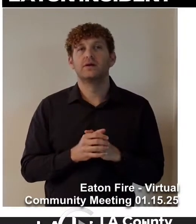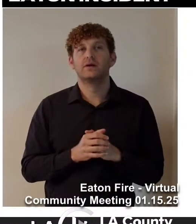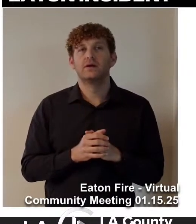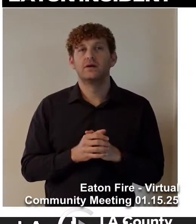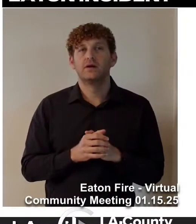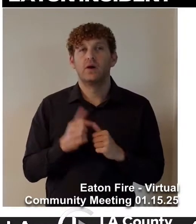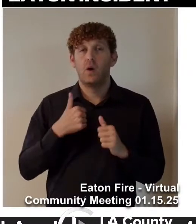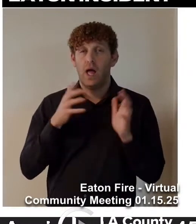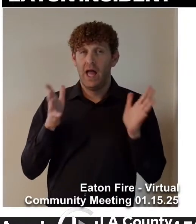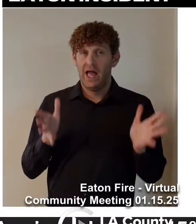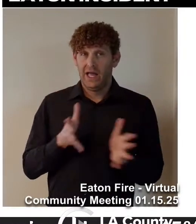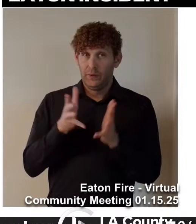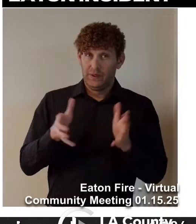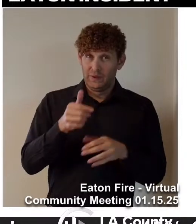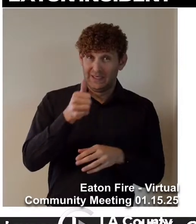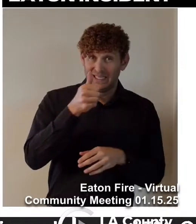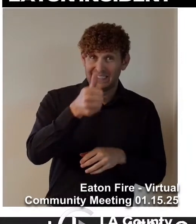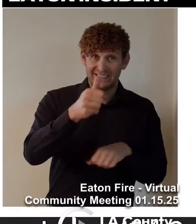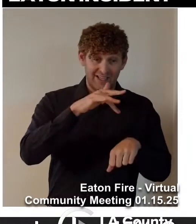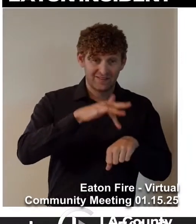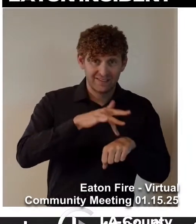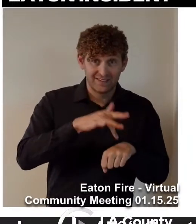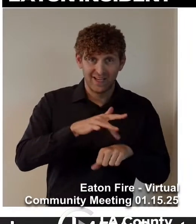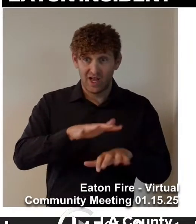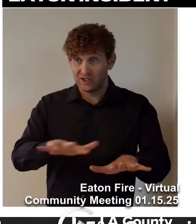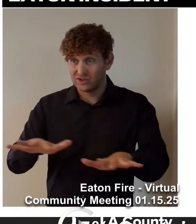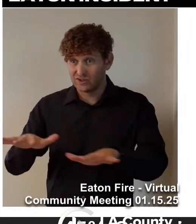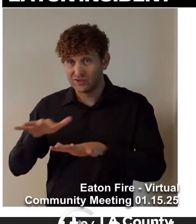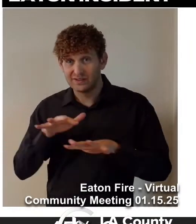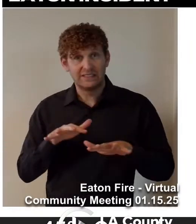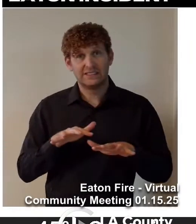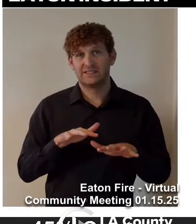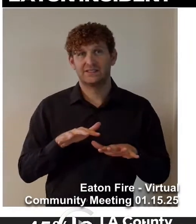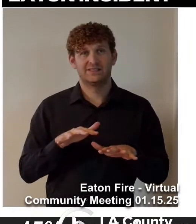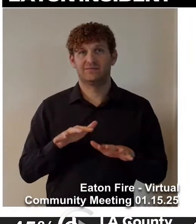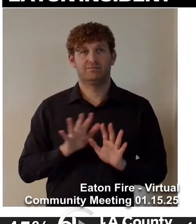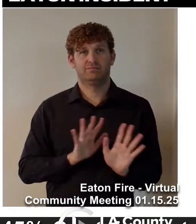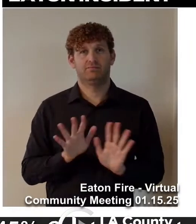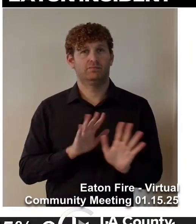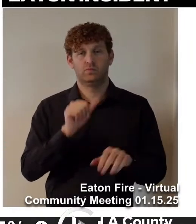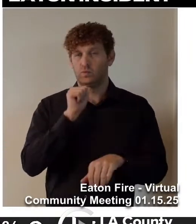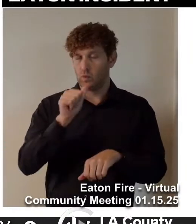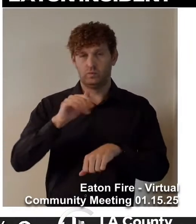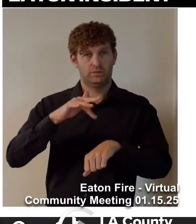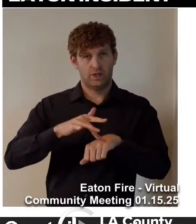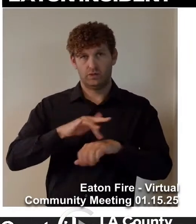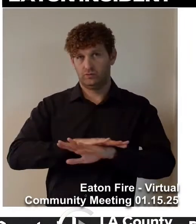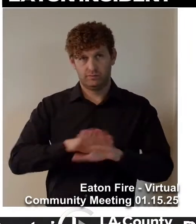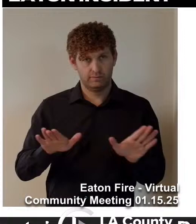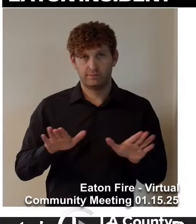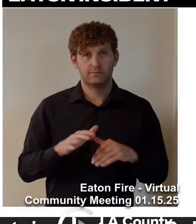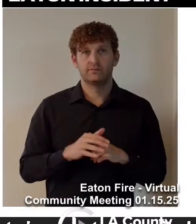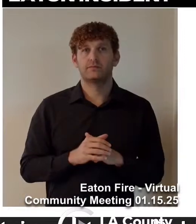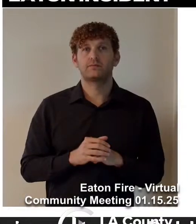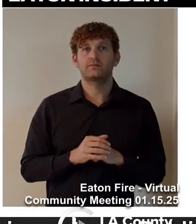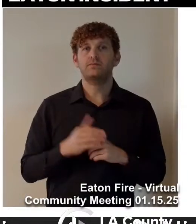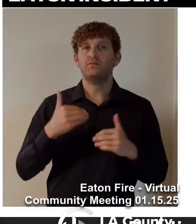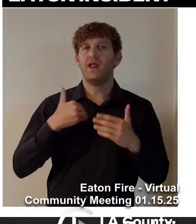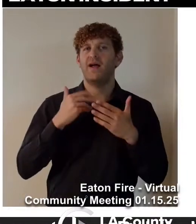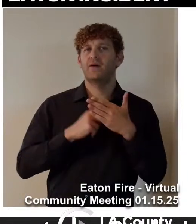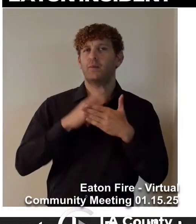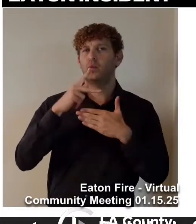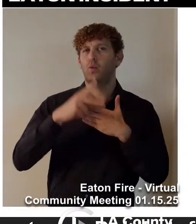to touch the fire debris at this time. But in due time, we will have a program in place